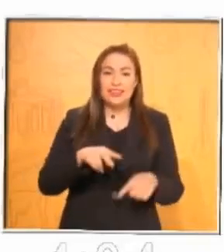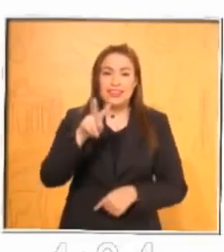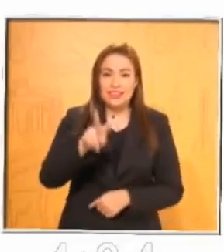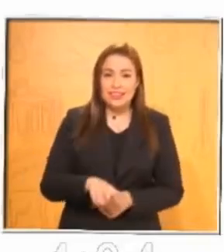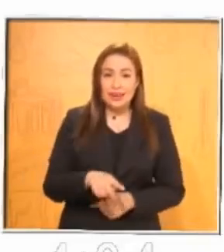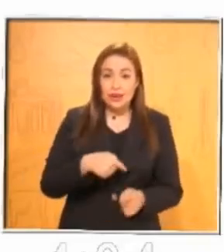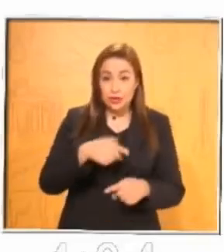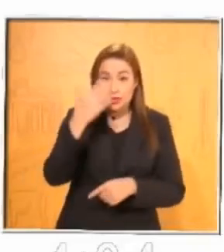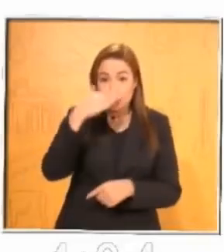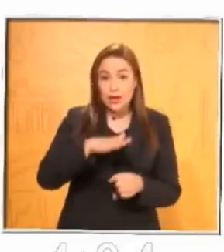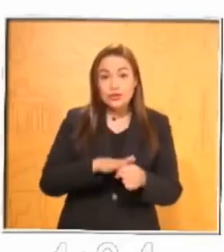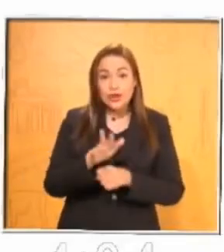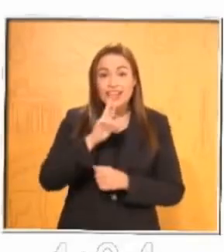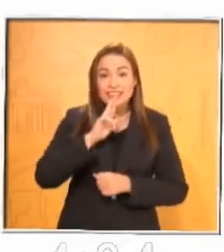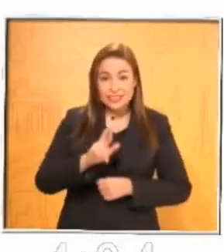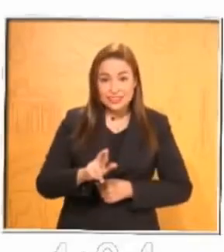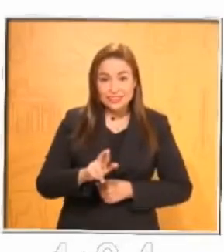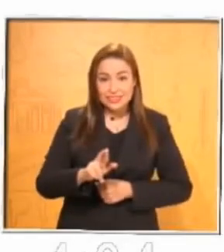Do you know the answers?